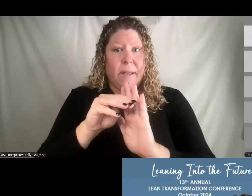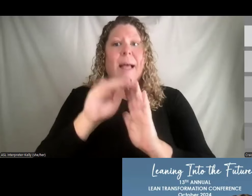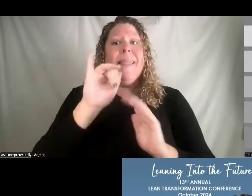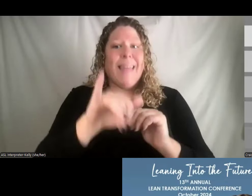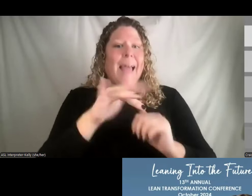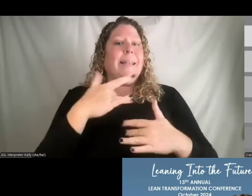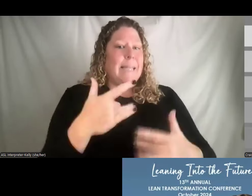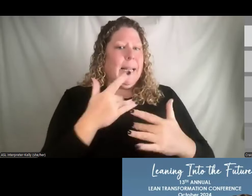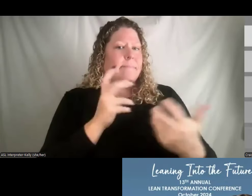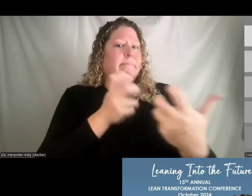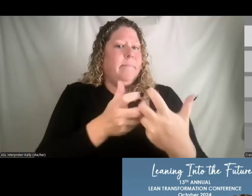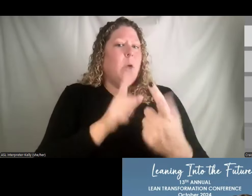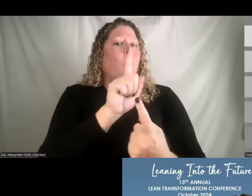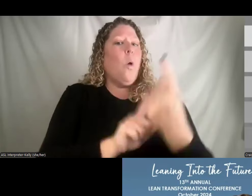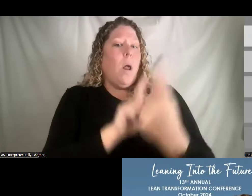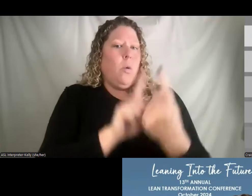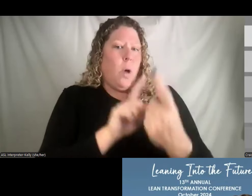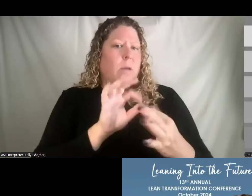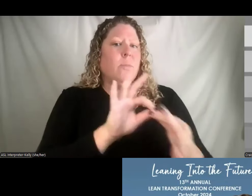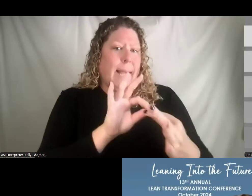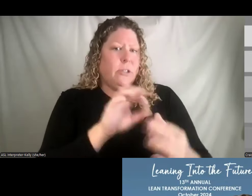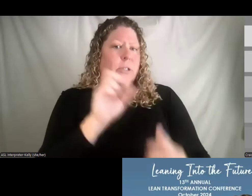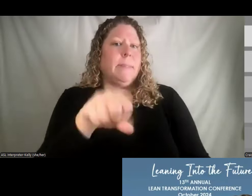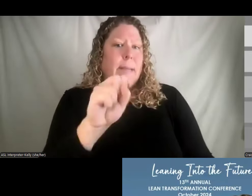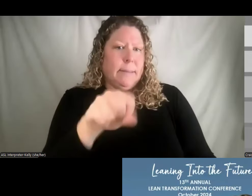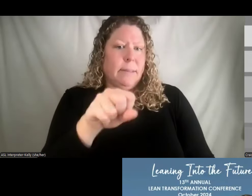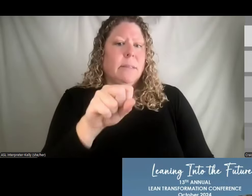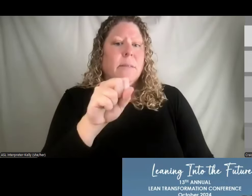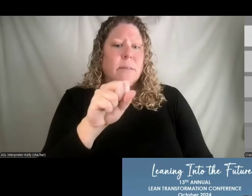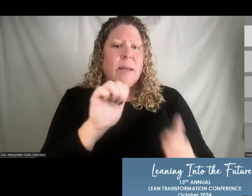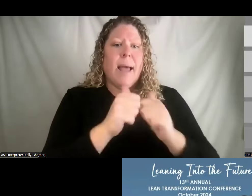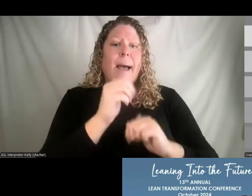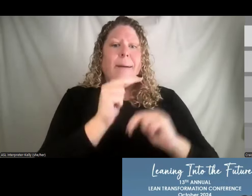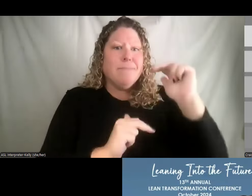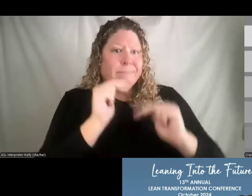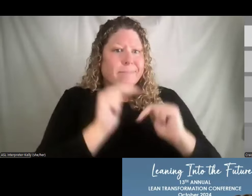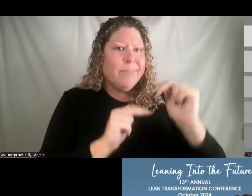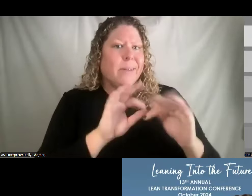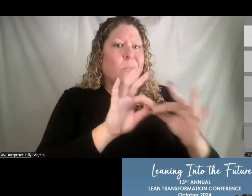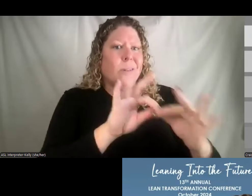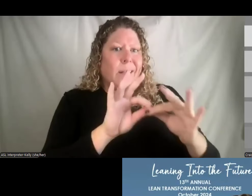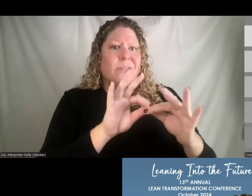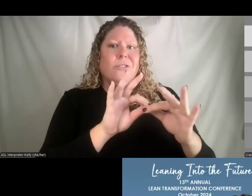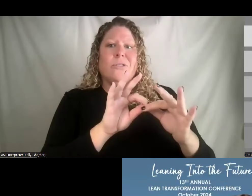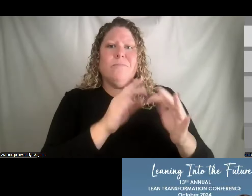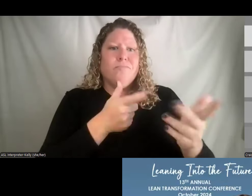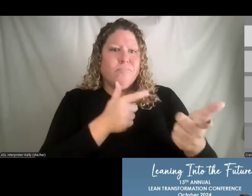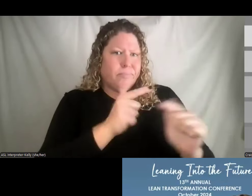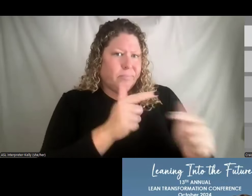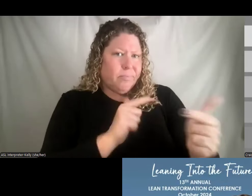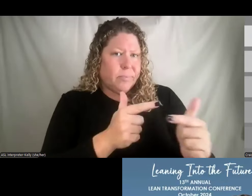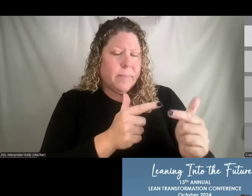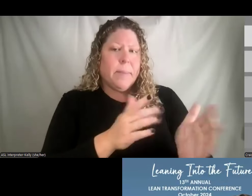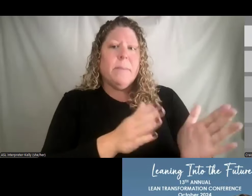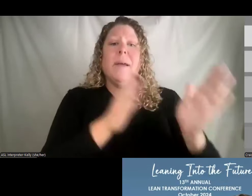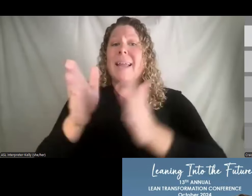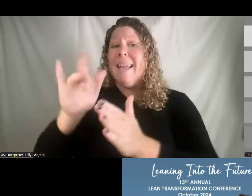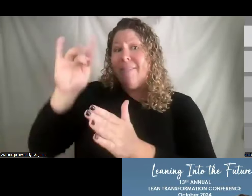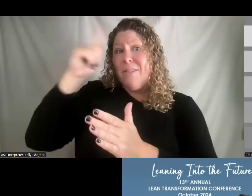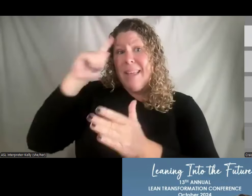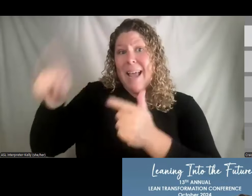individual one-on-one relationship to build that relationship and create reciprocity. If you think about a group of people,